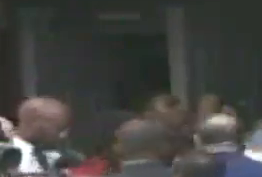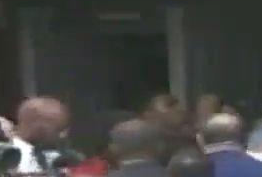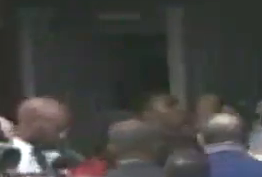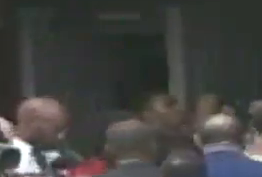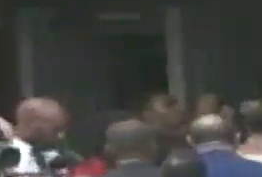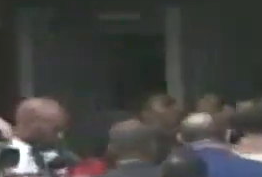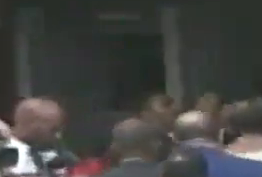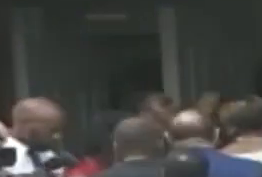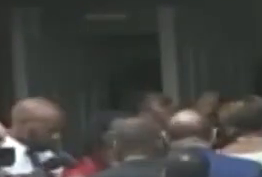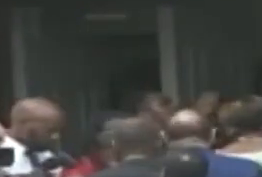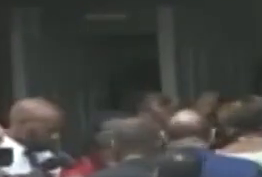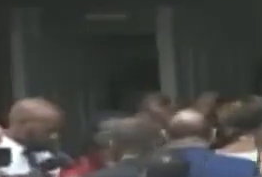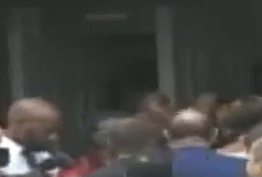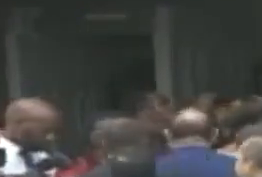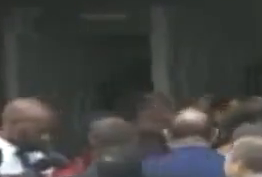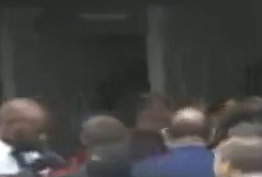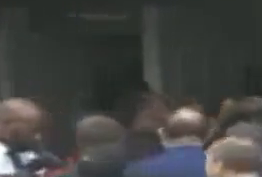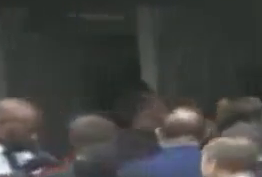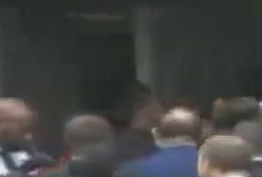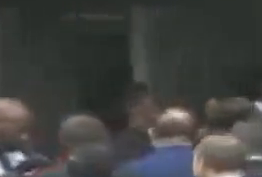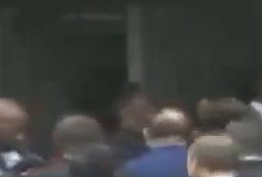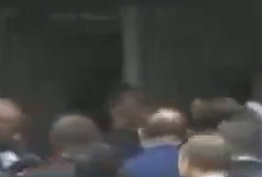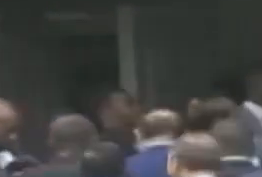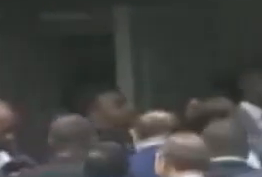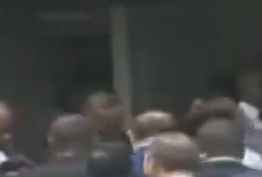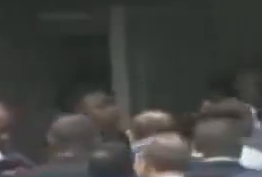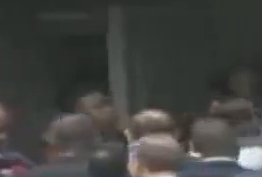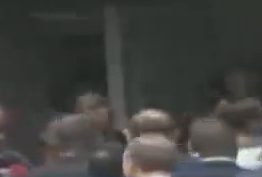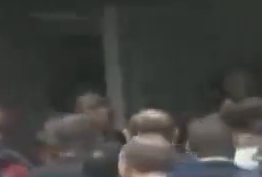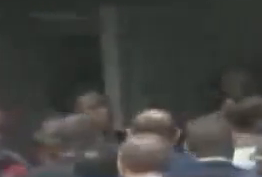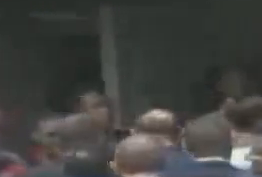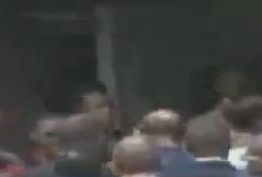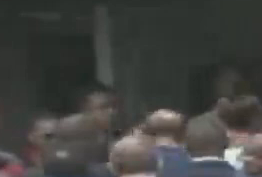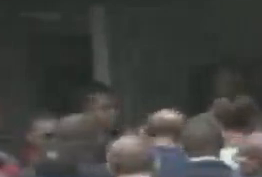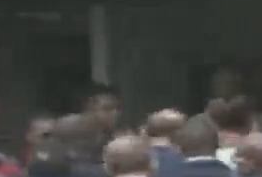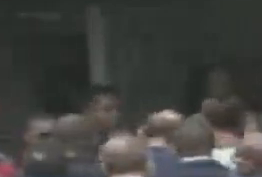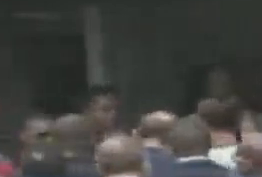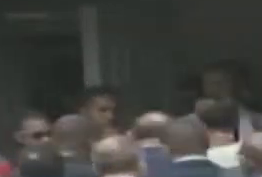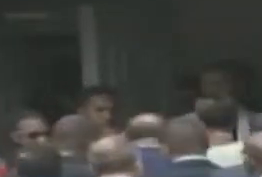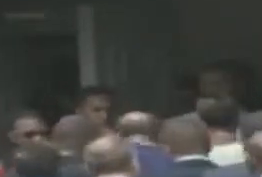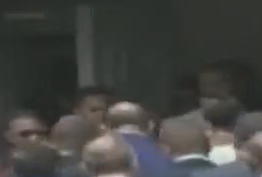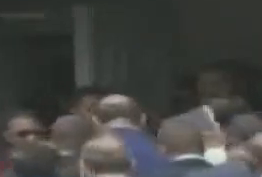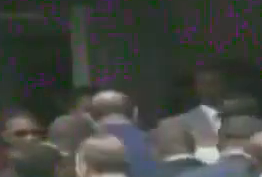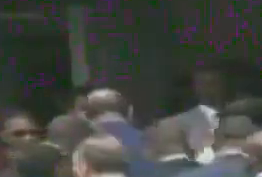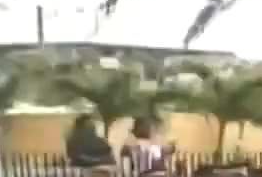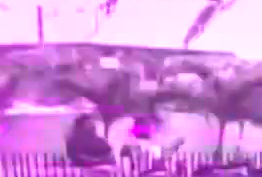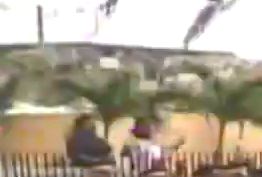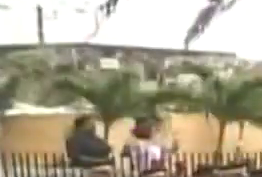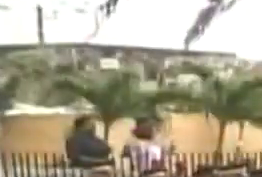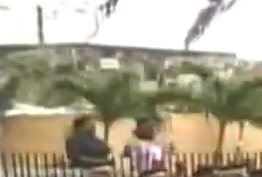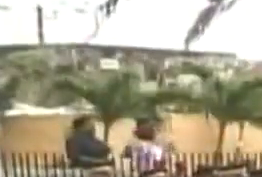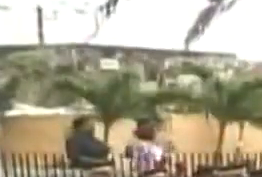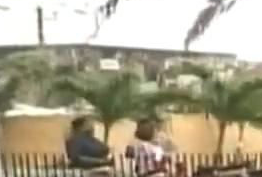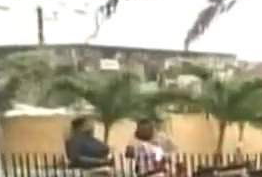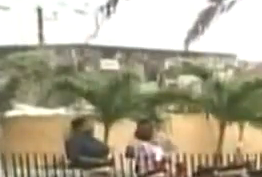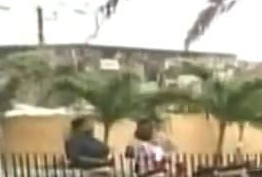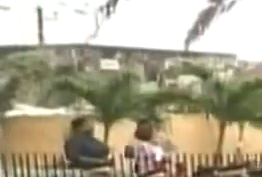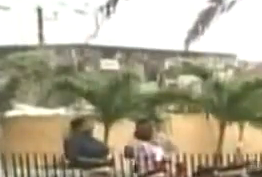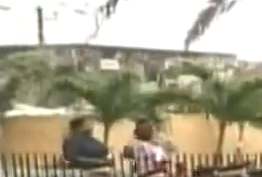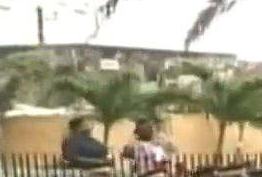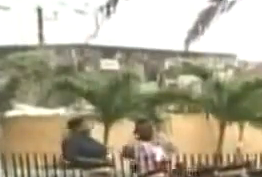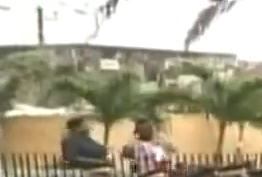or less by the end of financial year 2019-2020, and also maintaining adequate funding for